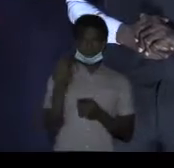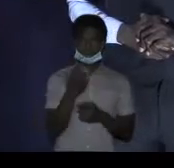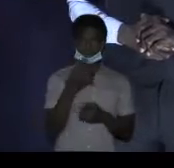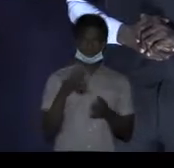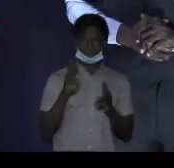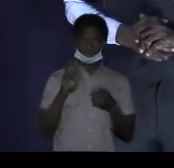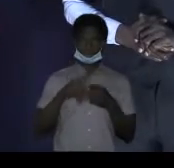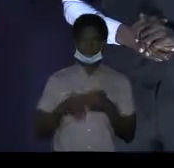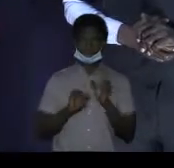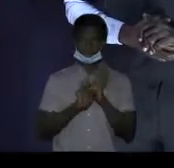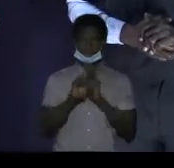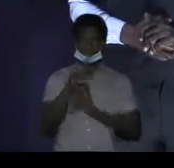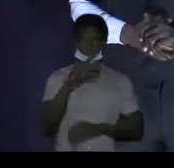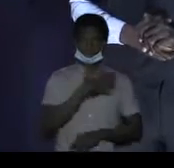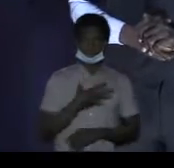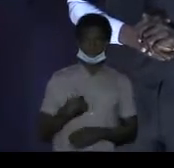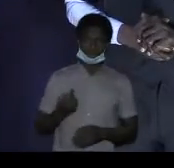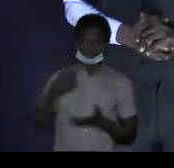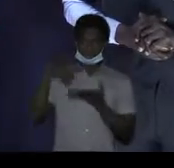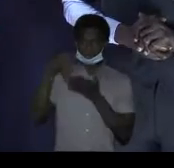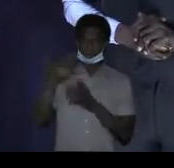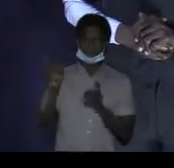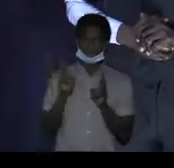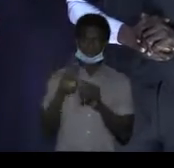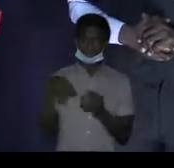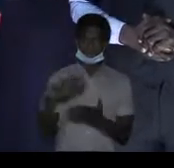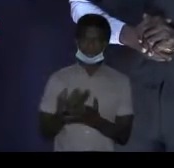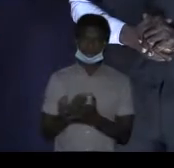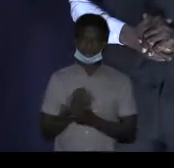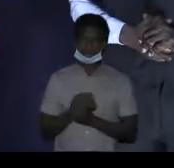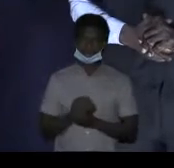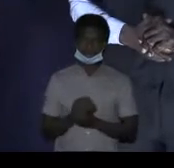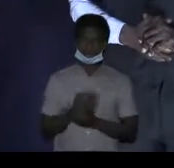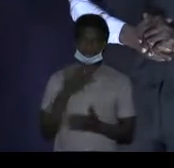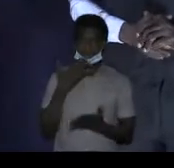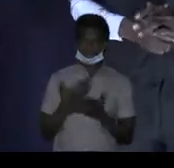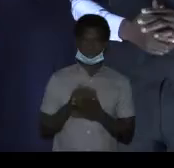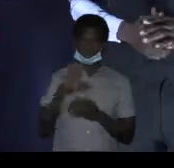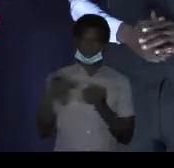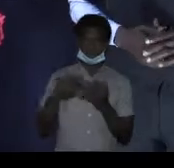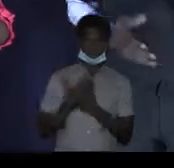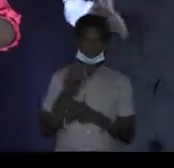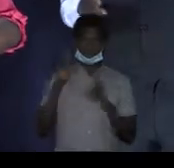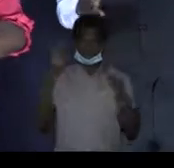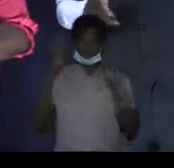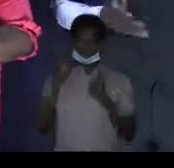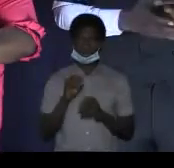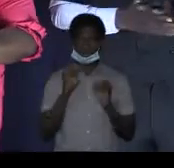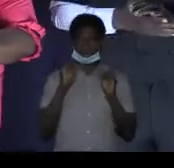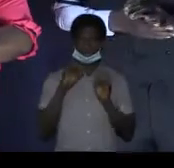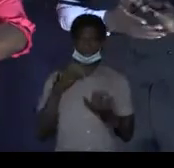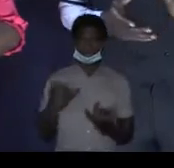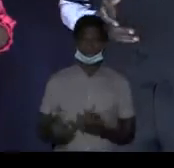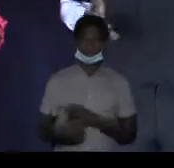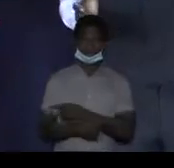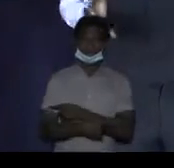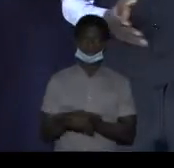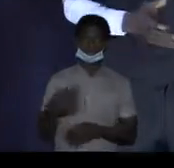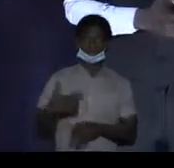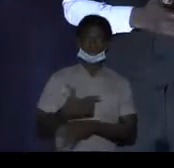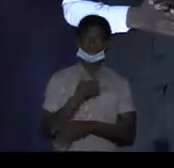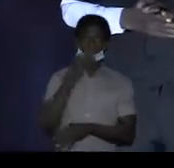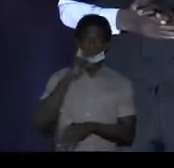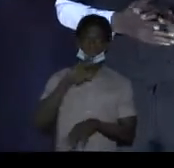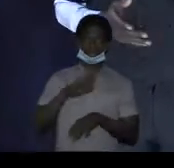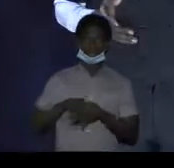is the only way through which we can identify you and appraise you accordingly. Good. All the topics taught in